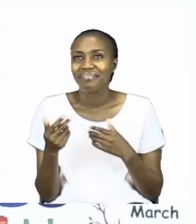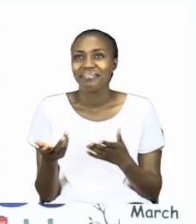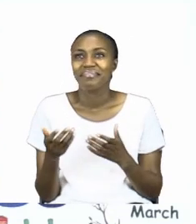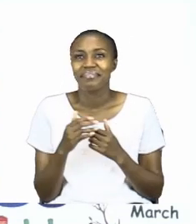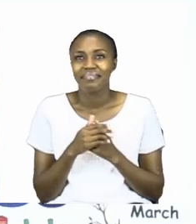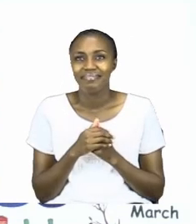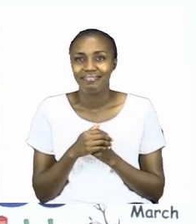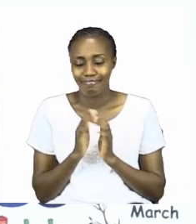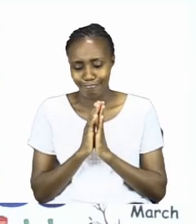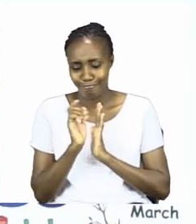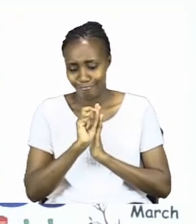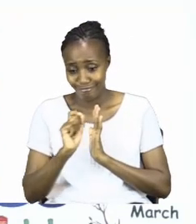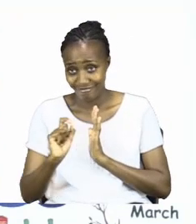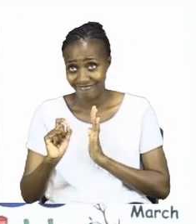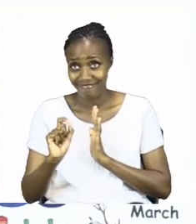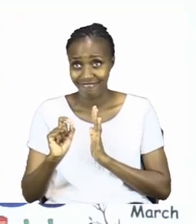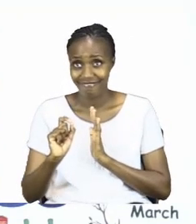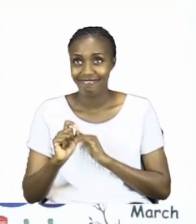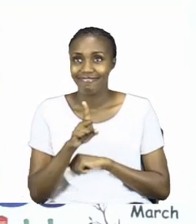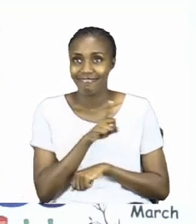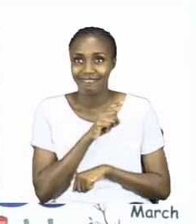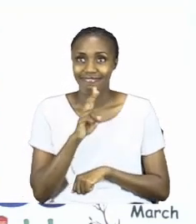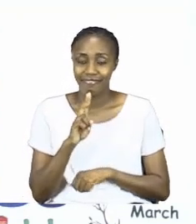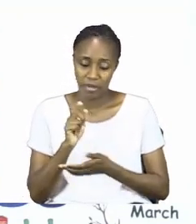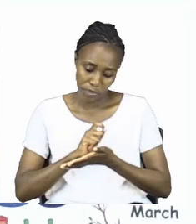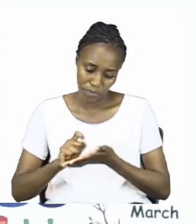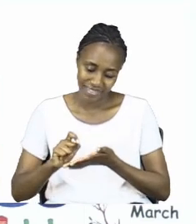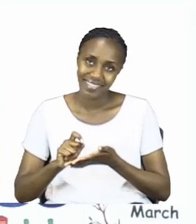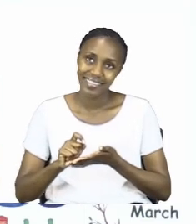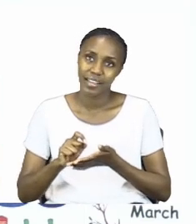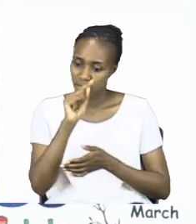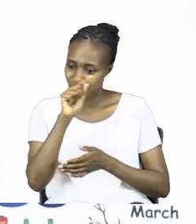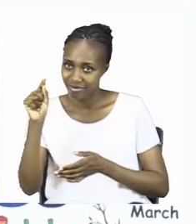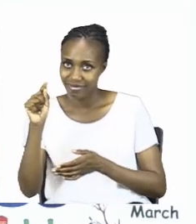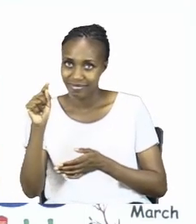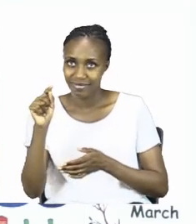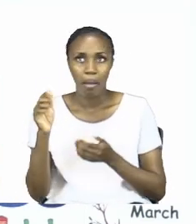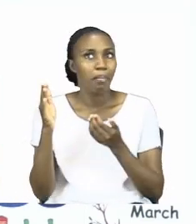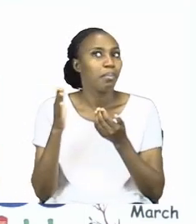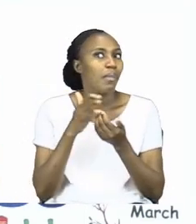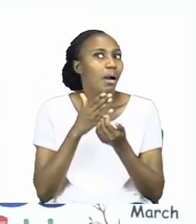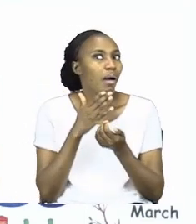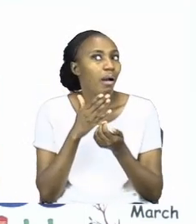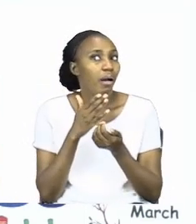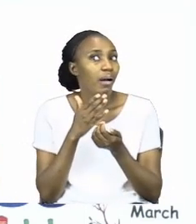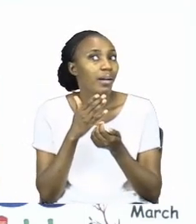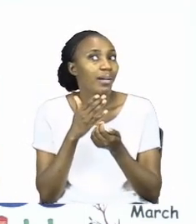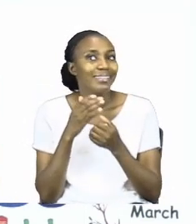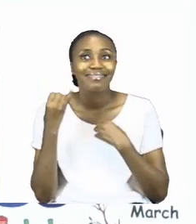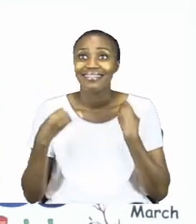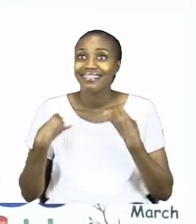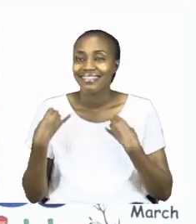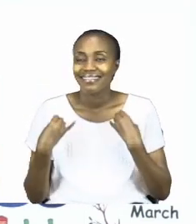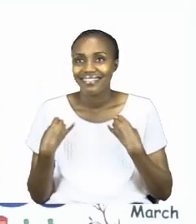and write 12 and then cross it out. Very simple. Have fun, boys and girls,